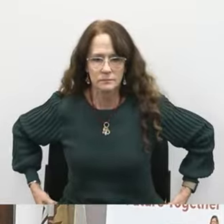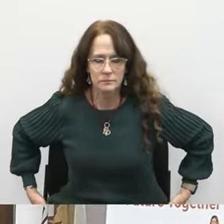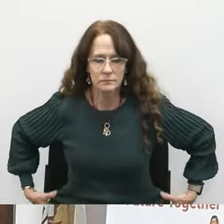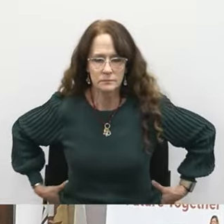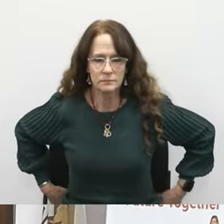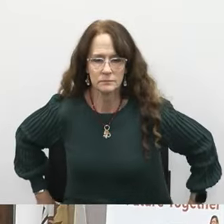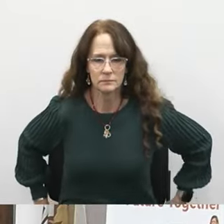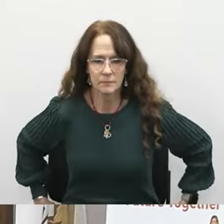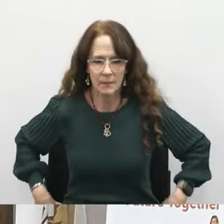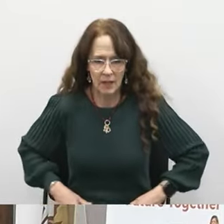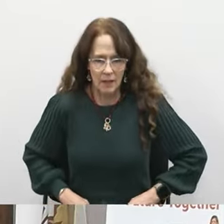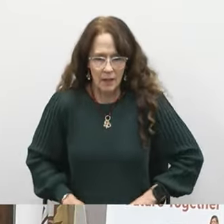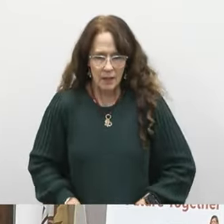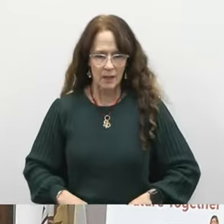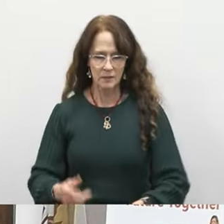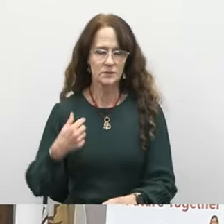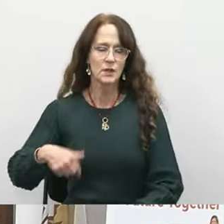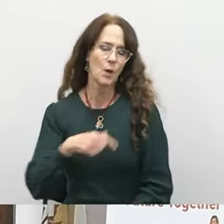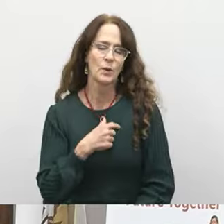So we talked about the